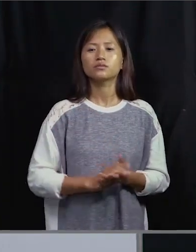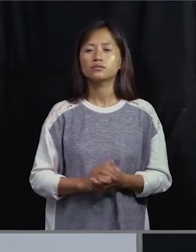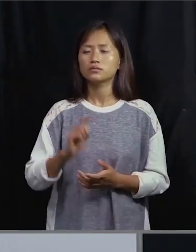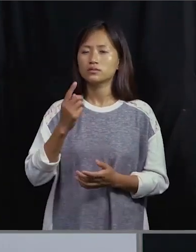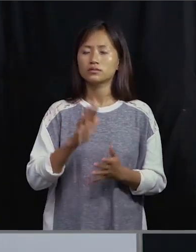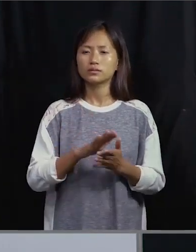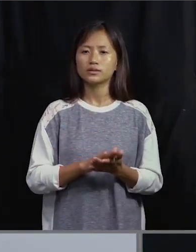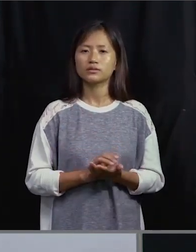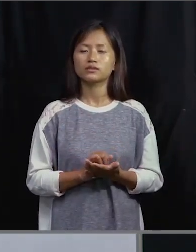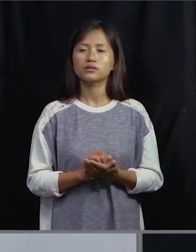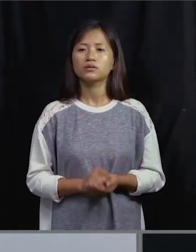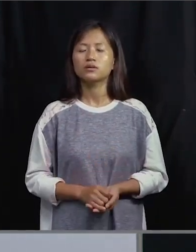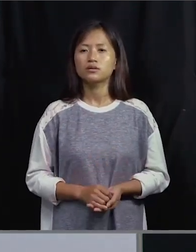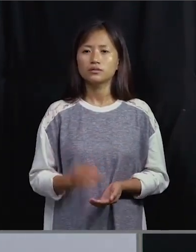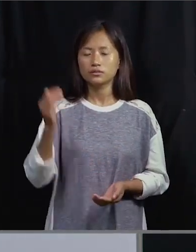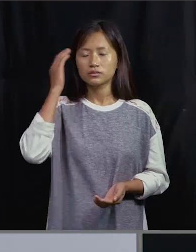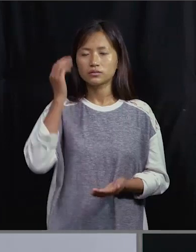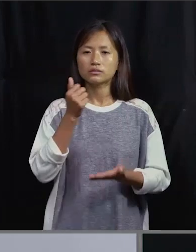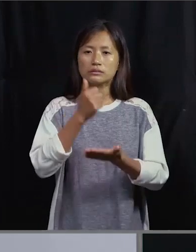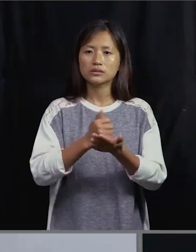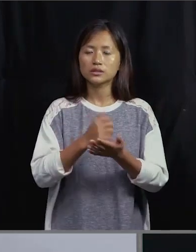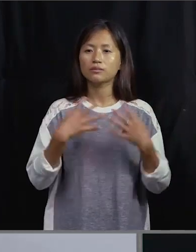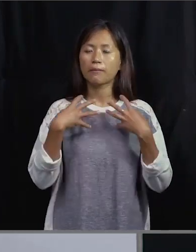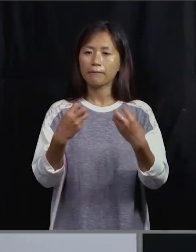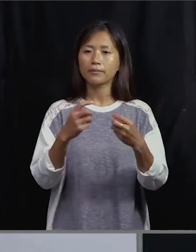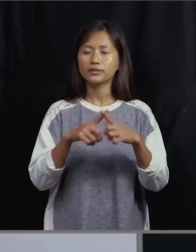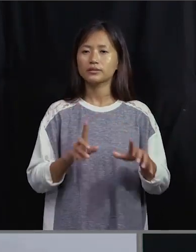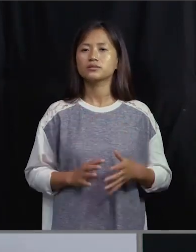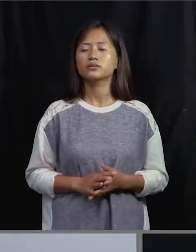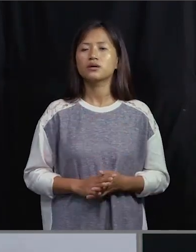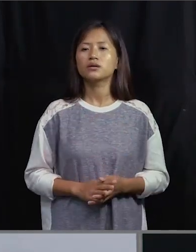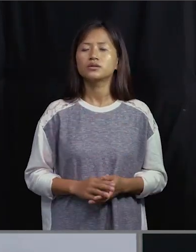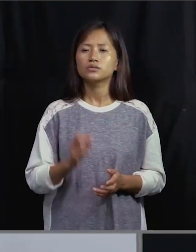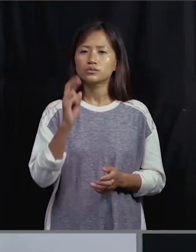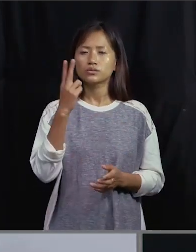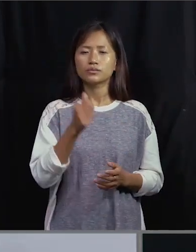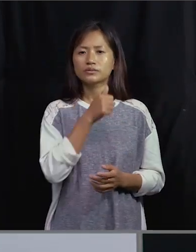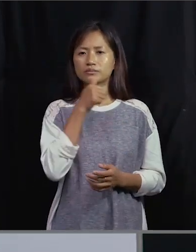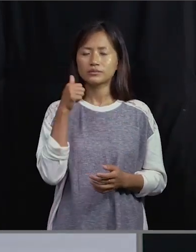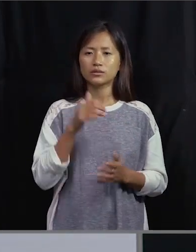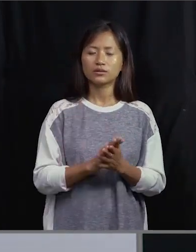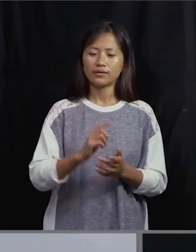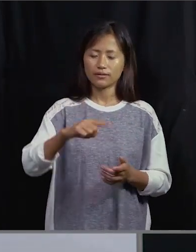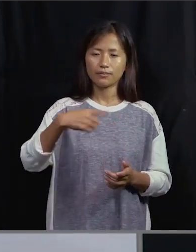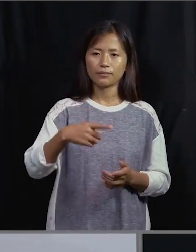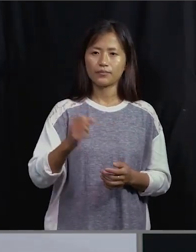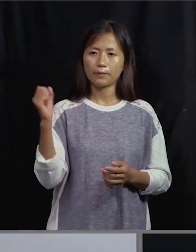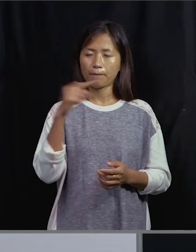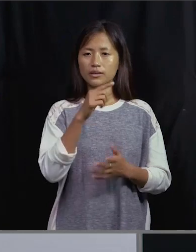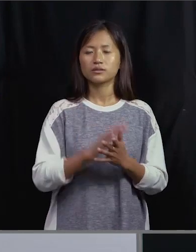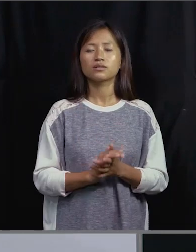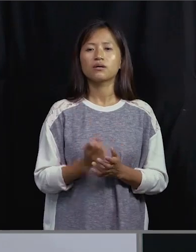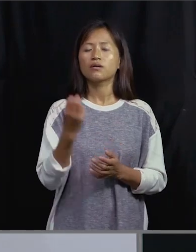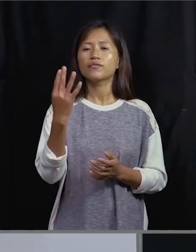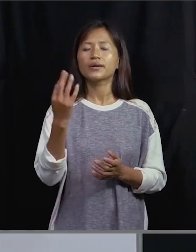only that, you know, you are demanding just 2 packets of every day in a month, but because the number